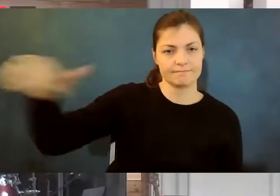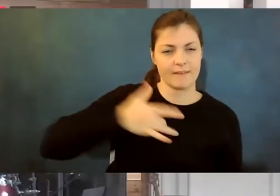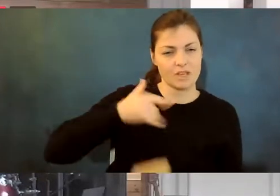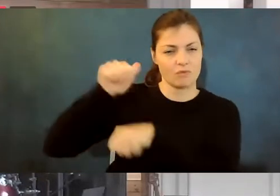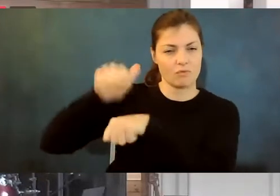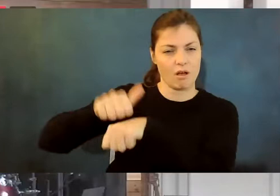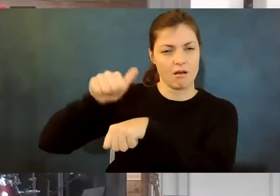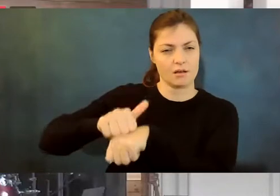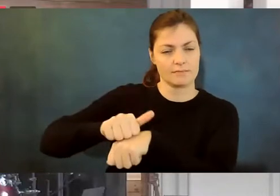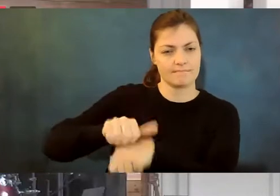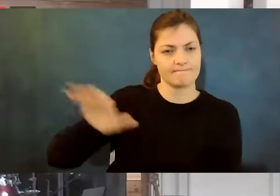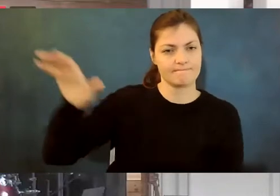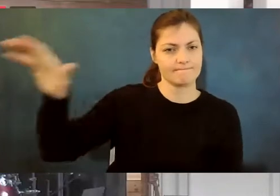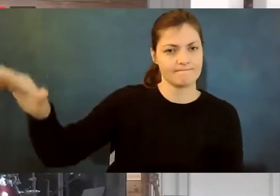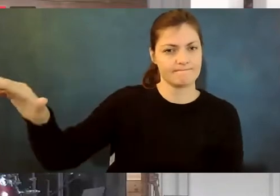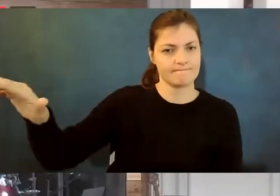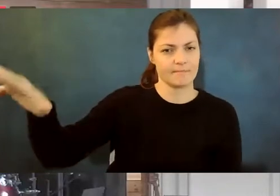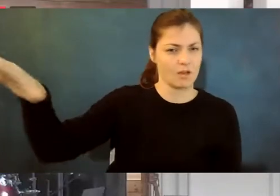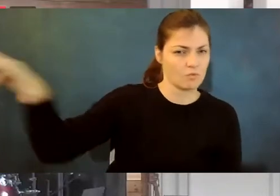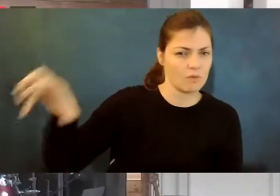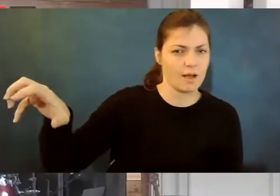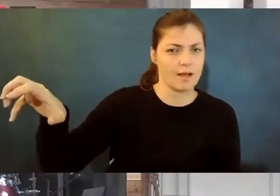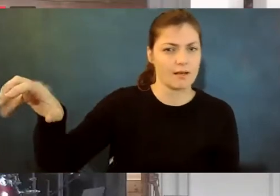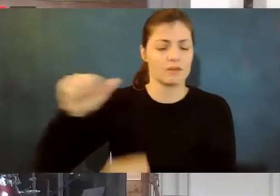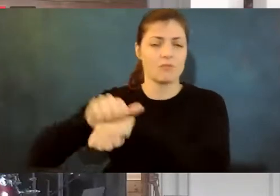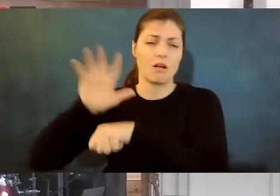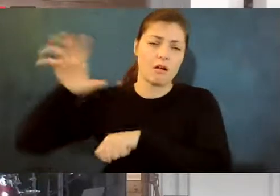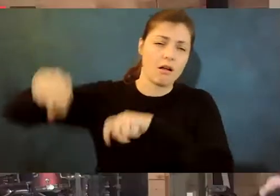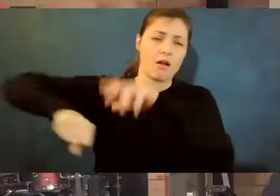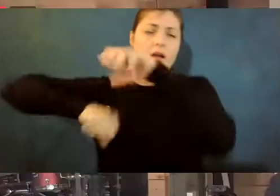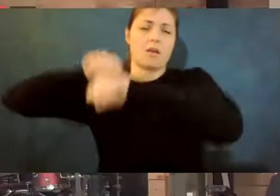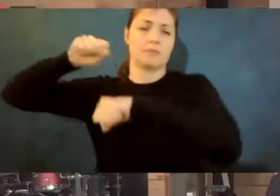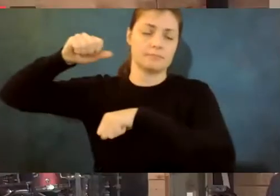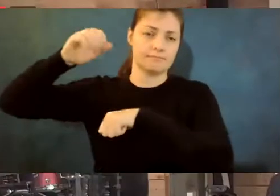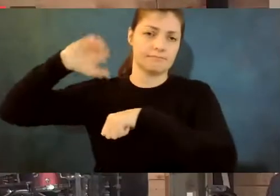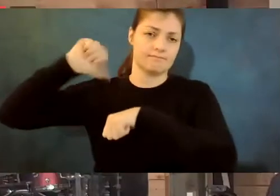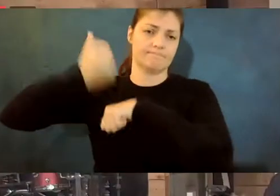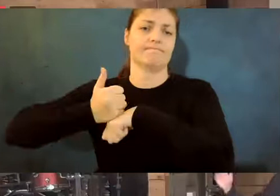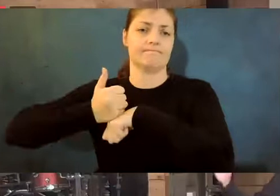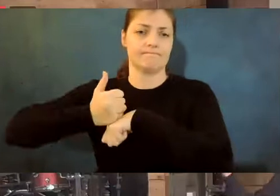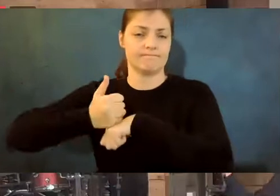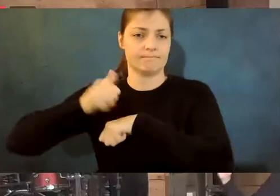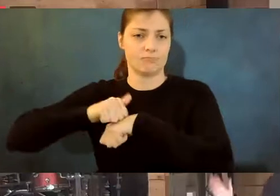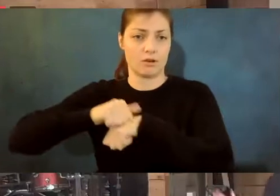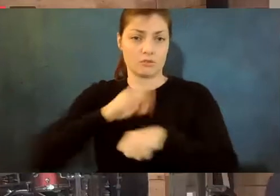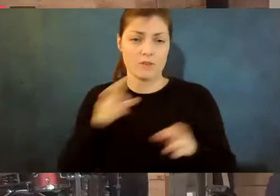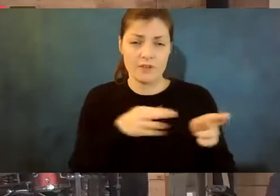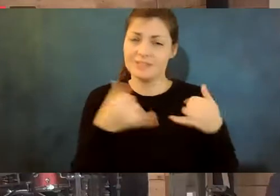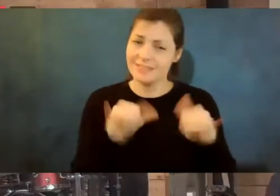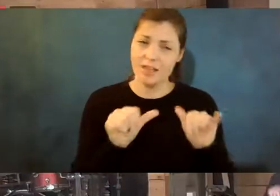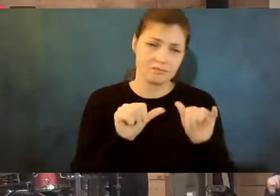rock. And I grab hold of it, and I climb up on top of that rock. And the river is still